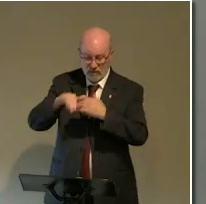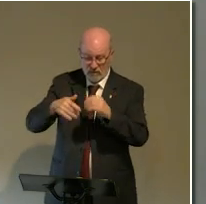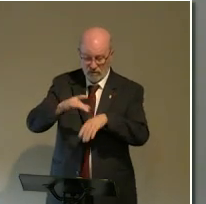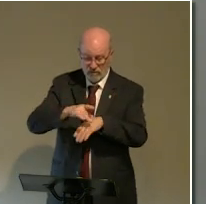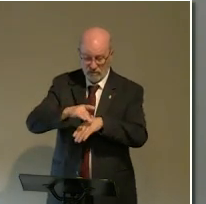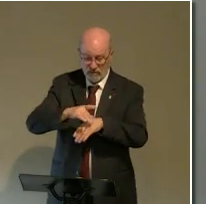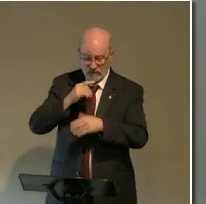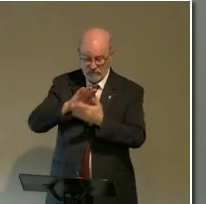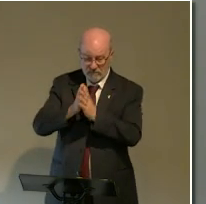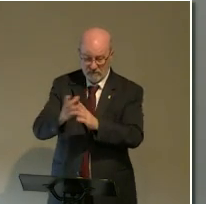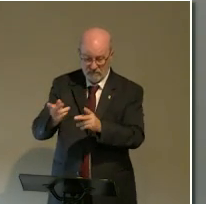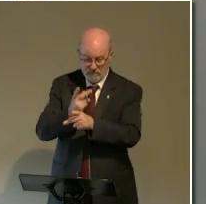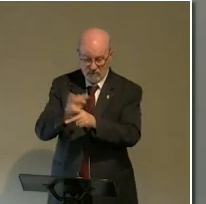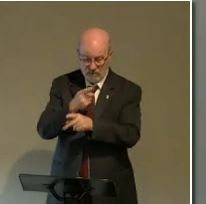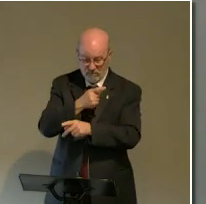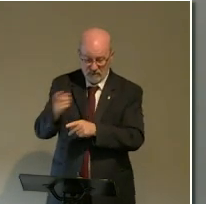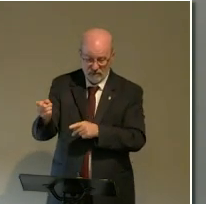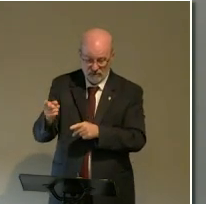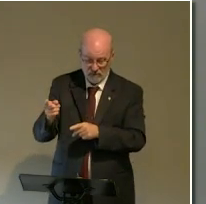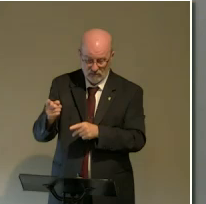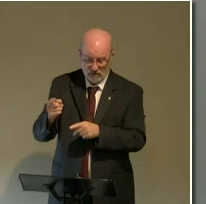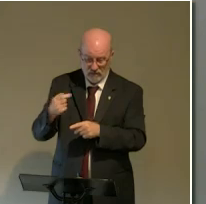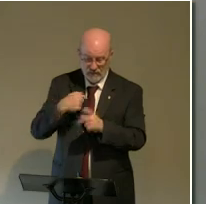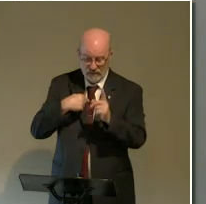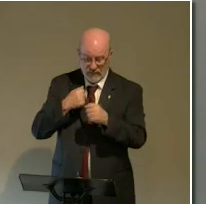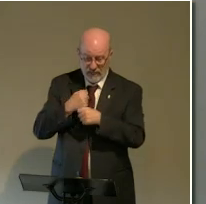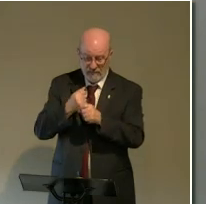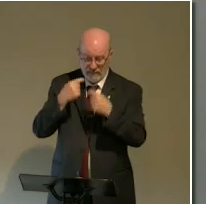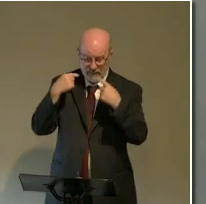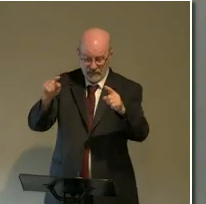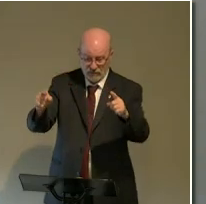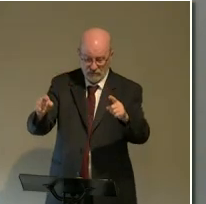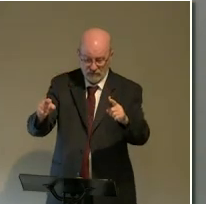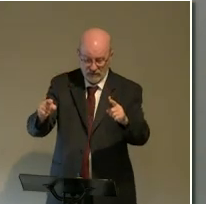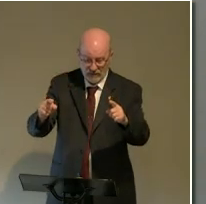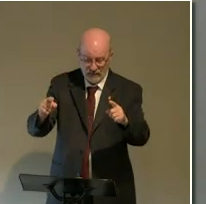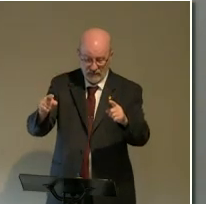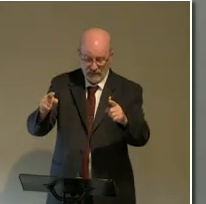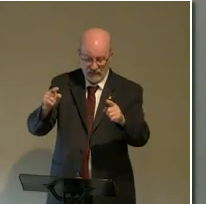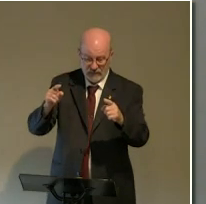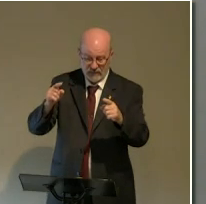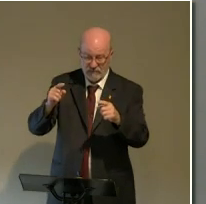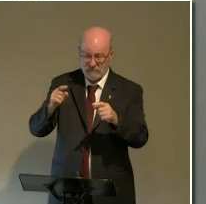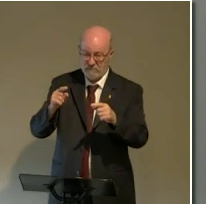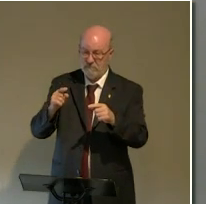in the earth, peace be multiplied unto you. I make a decree.